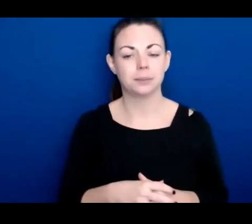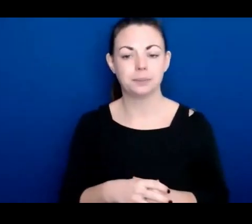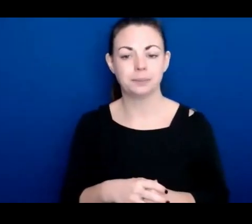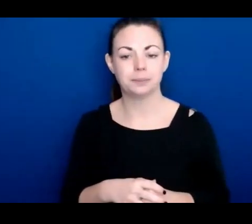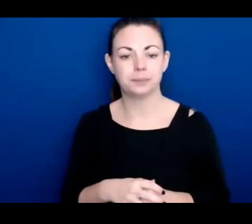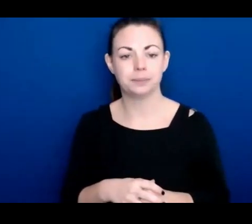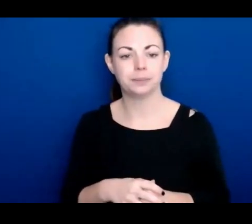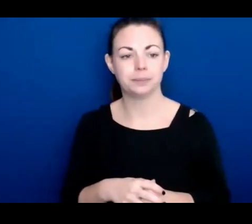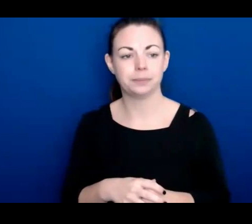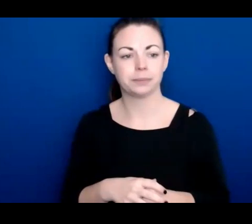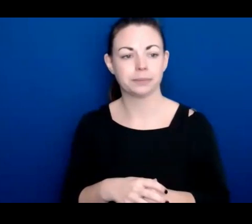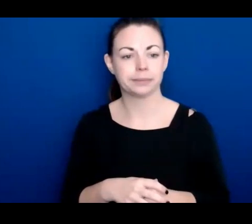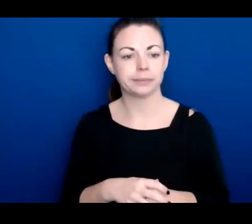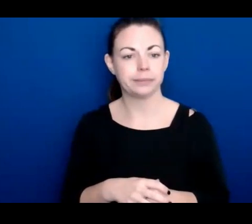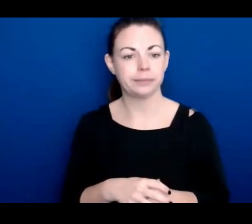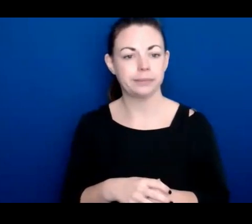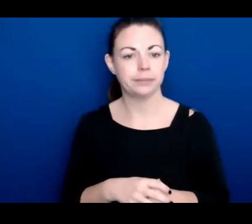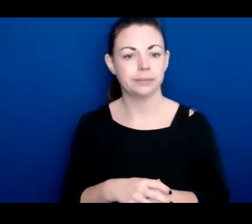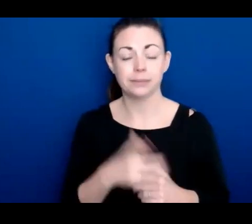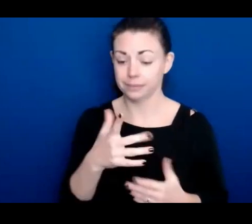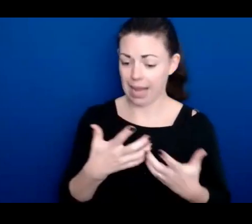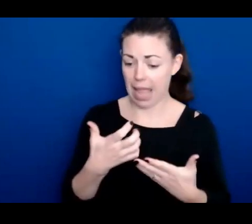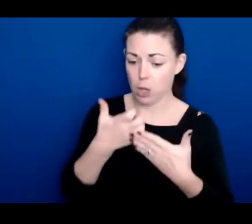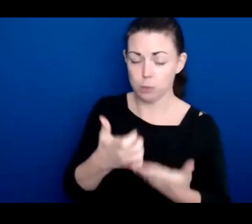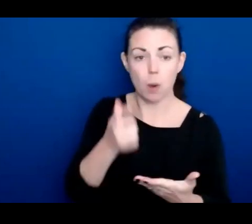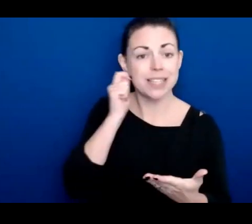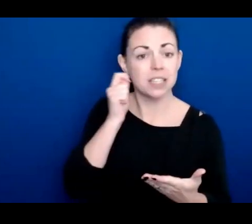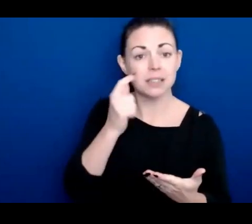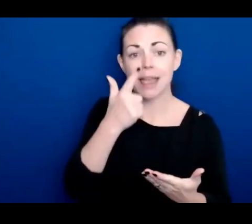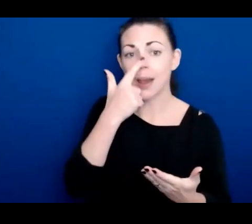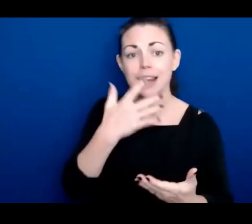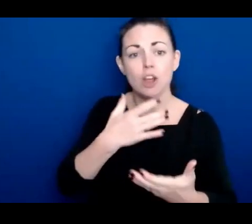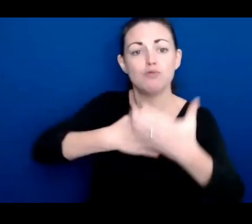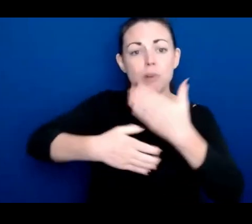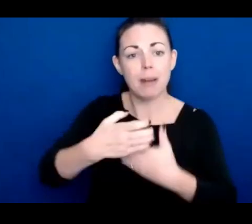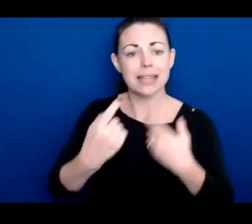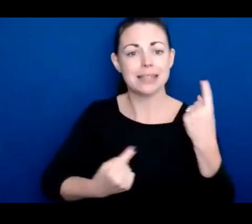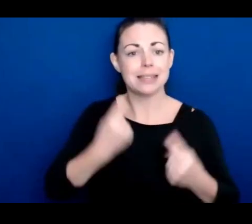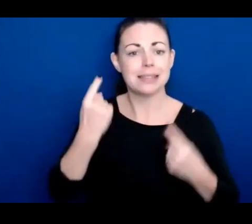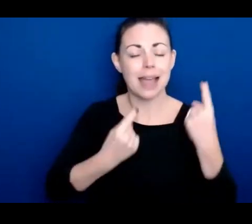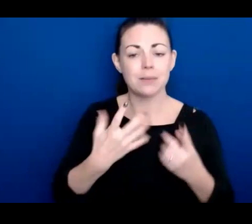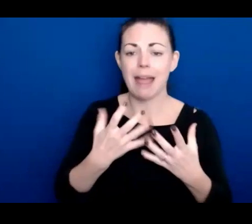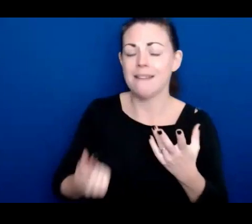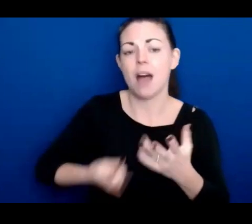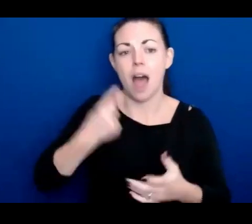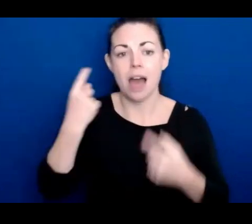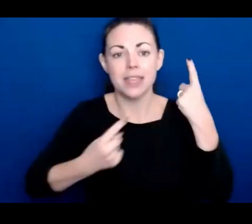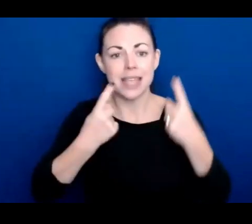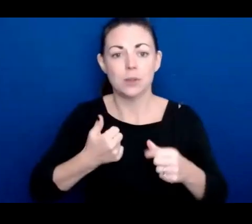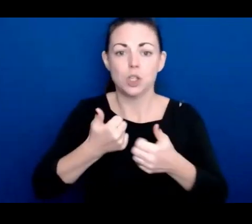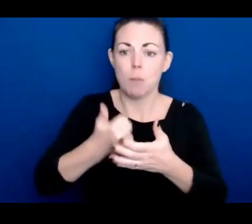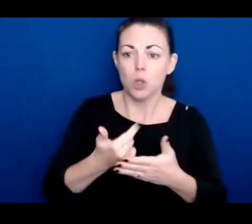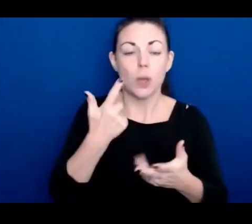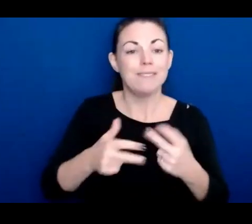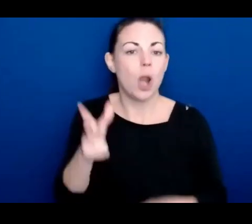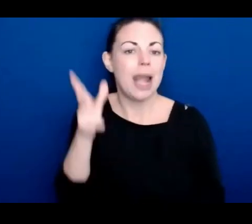So looking at supporting tinnitus, we can replace the sound. There are different types of sound that can support this. They call them